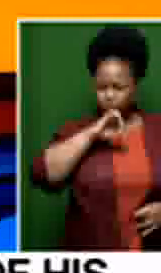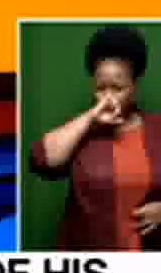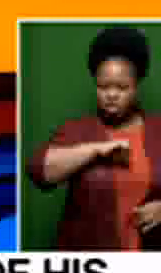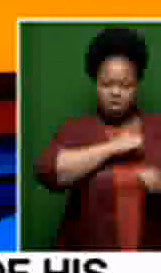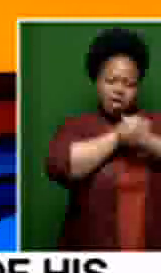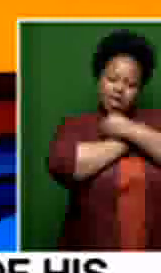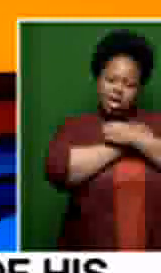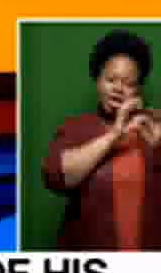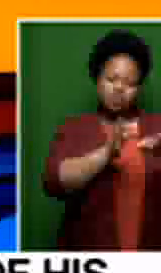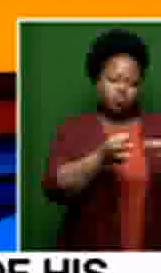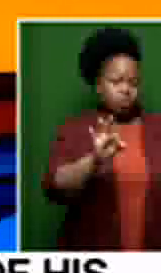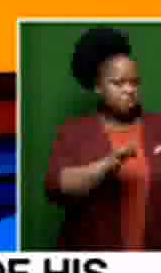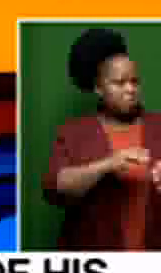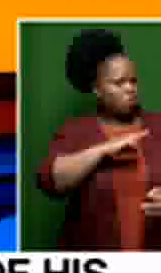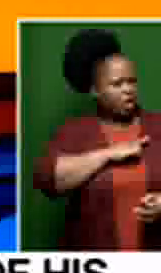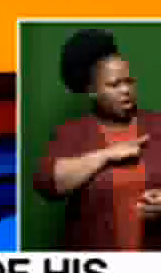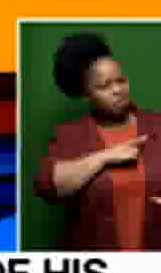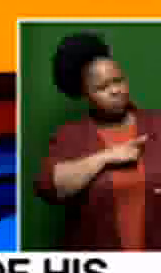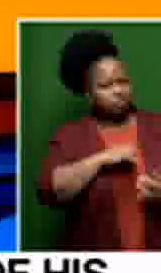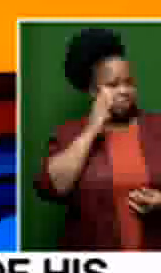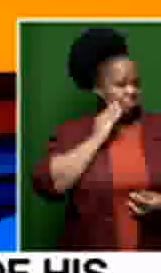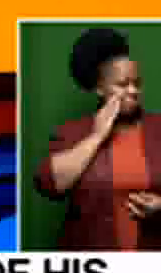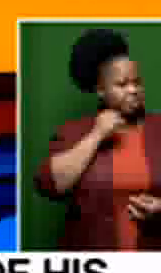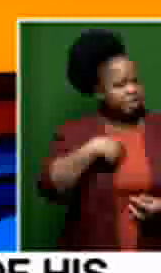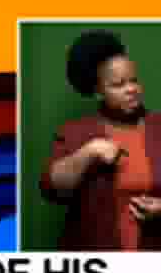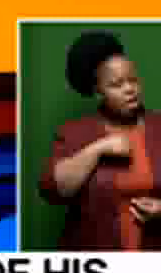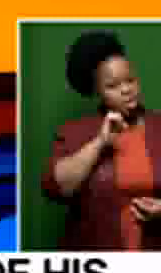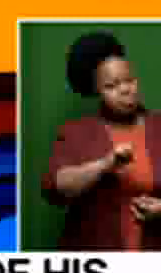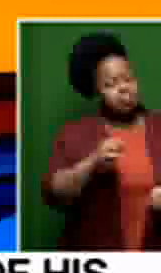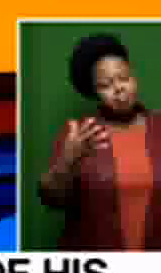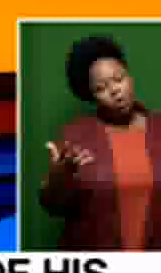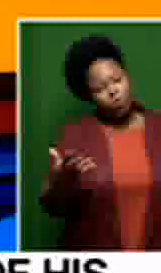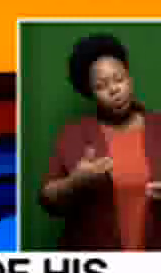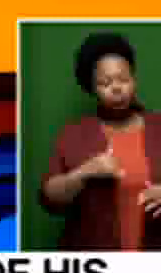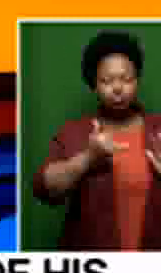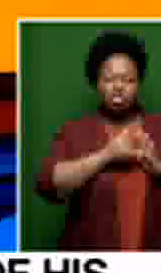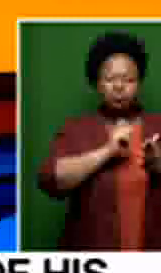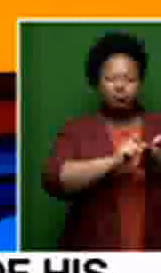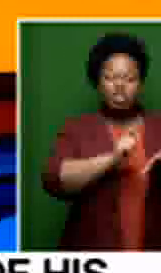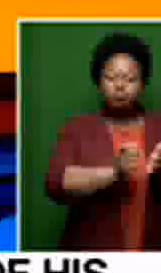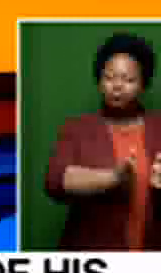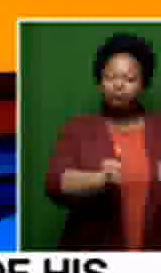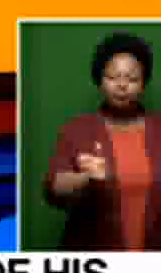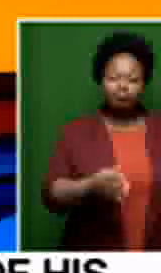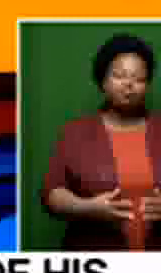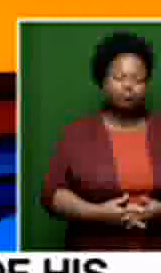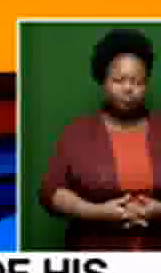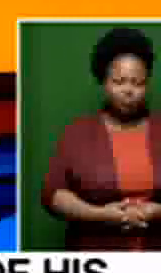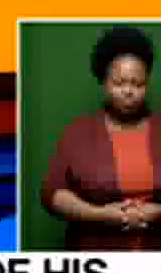fascinates you? I mean, is it based purely on your personal experiences, or are you just writing about love generally?